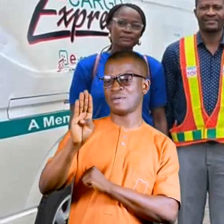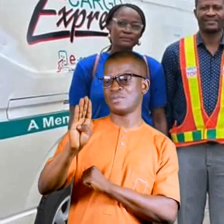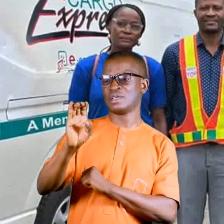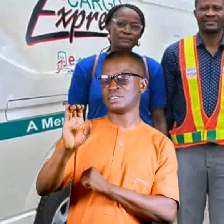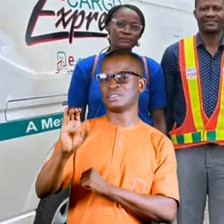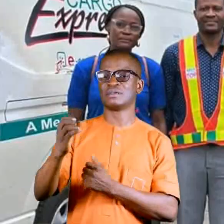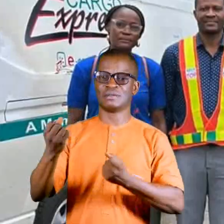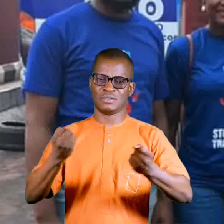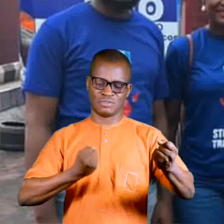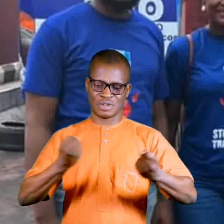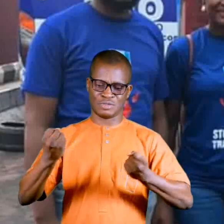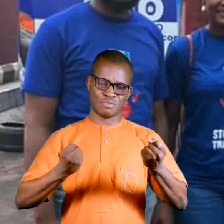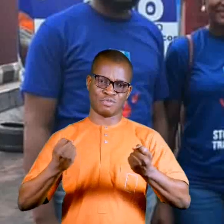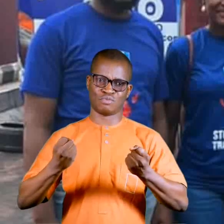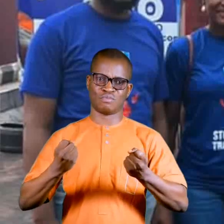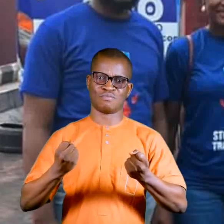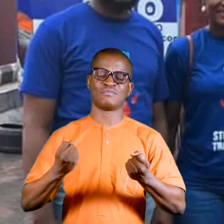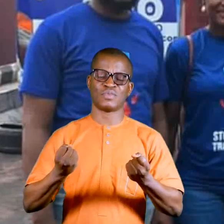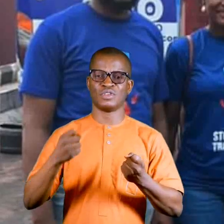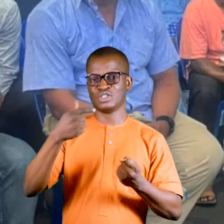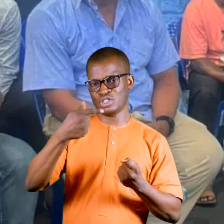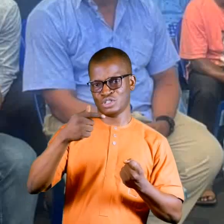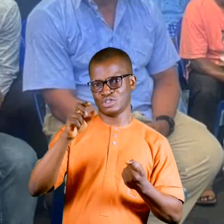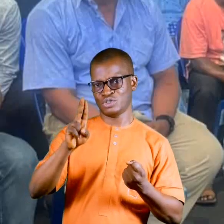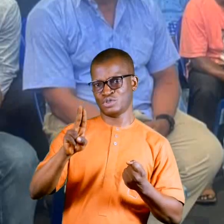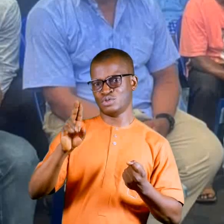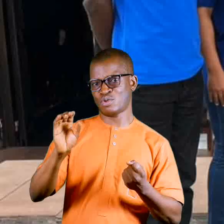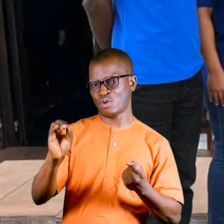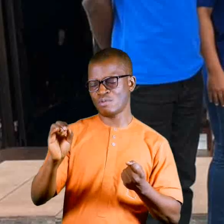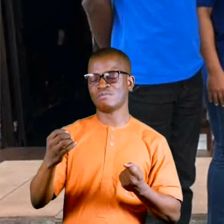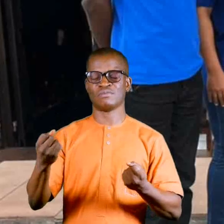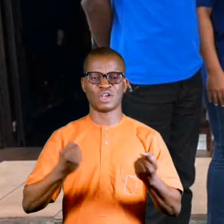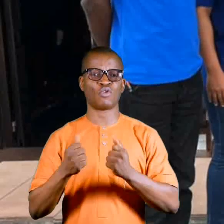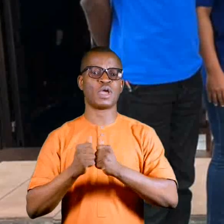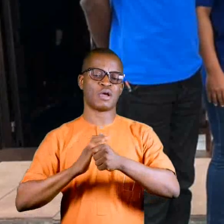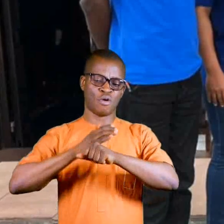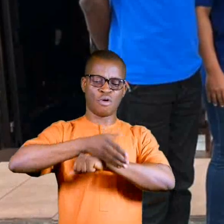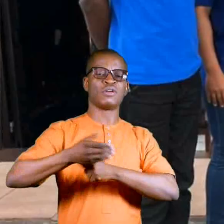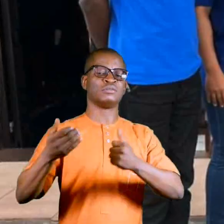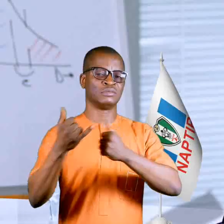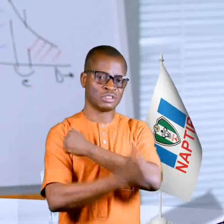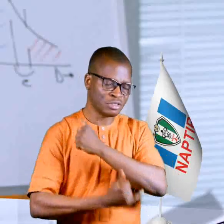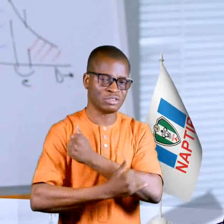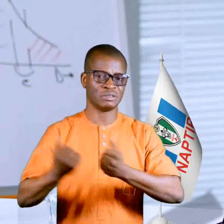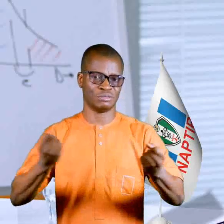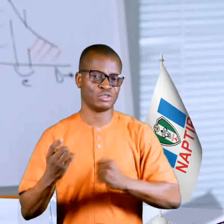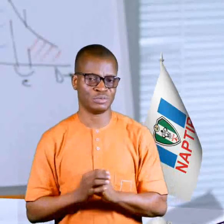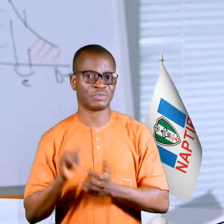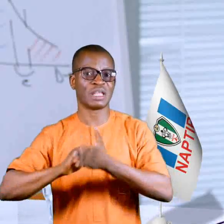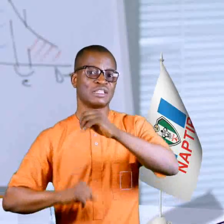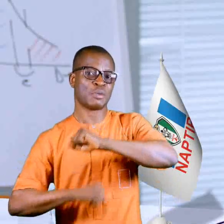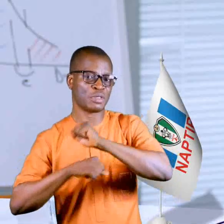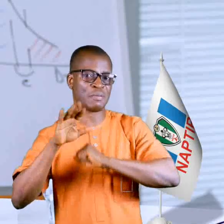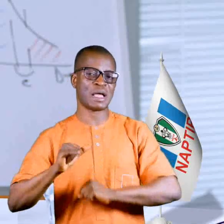ABC company, GUO, and Cross Country. The project was sponsored